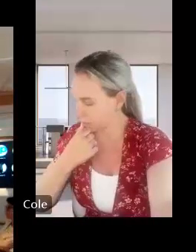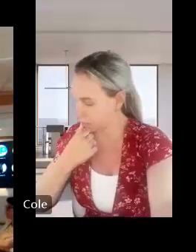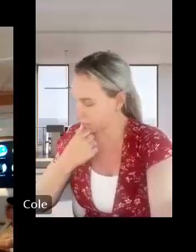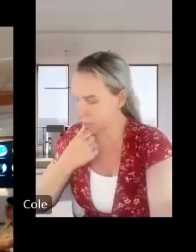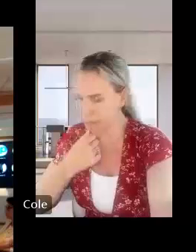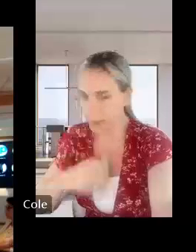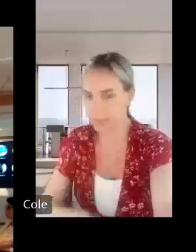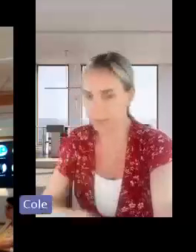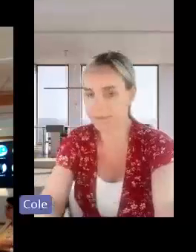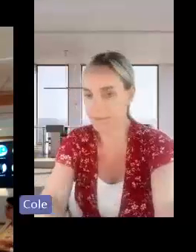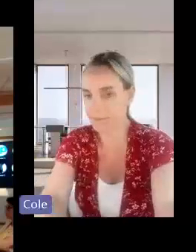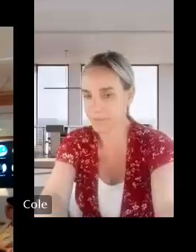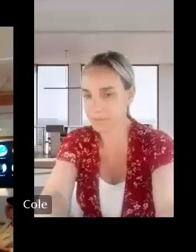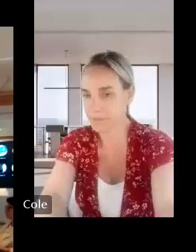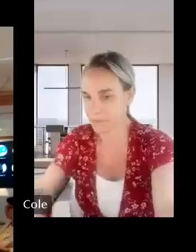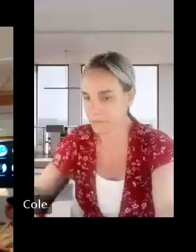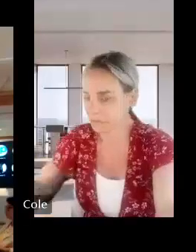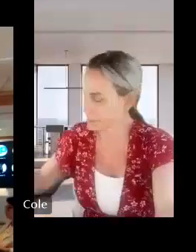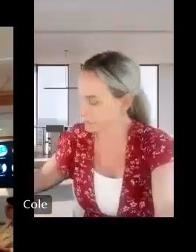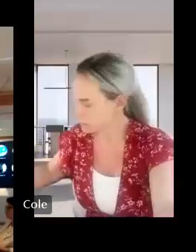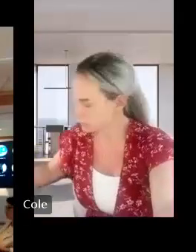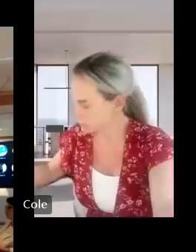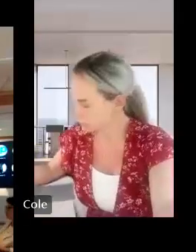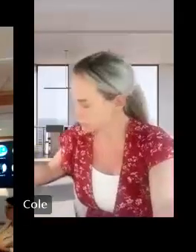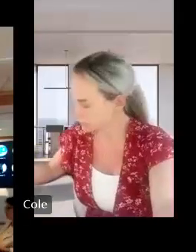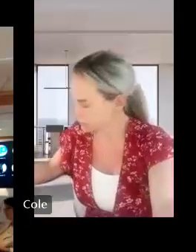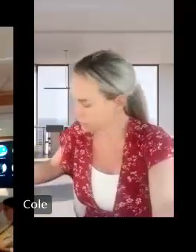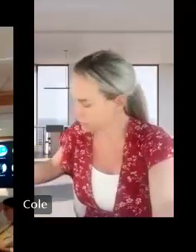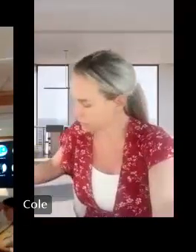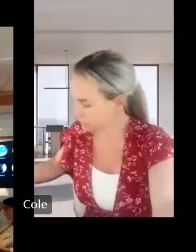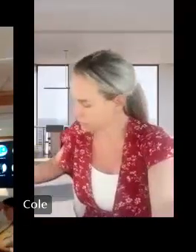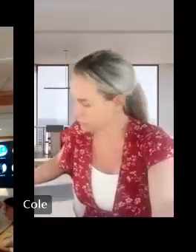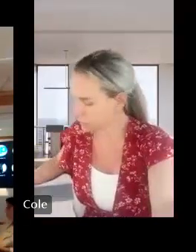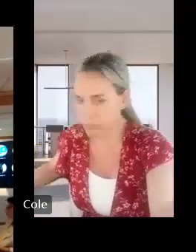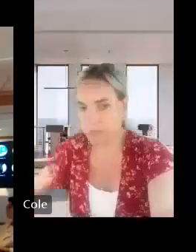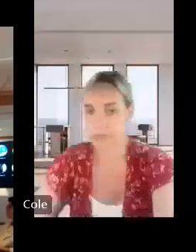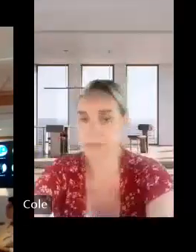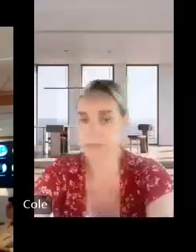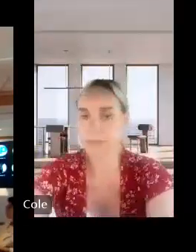And good. Any further questions, Trustee Cole?